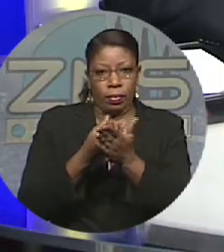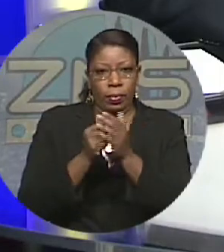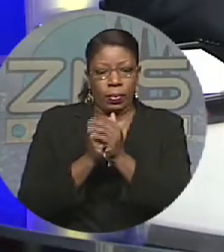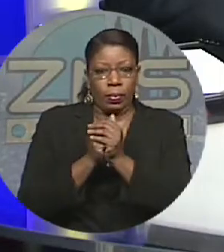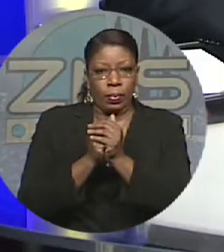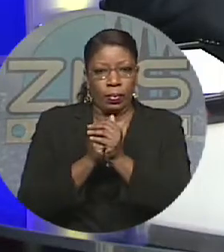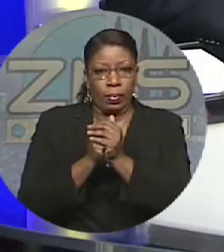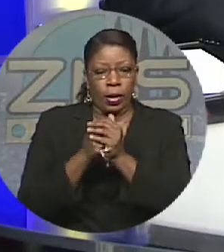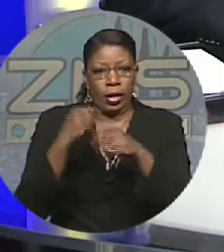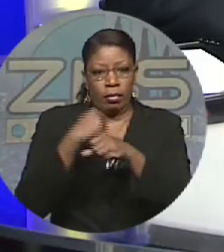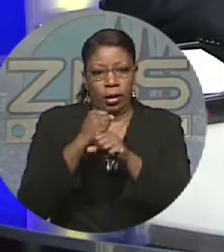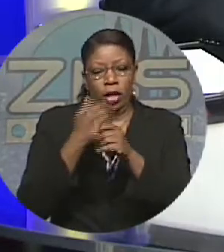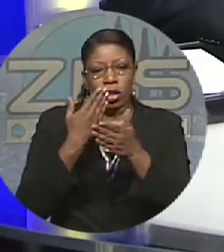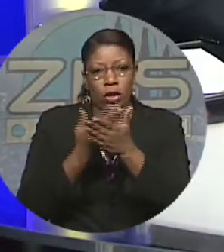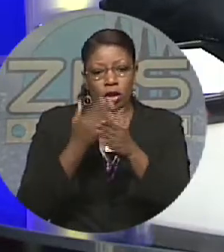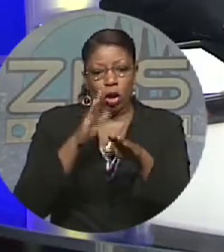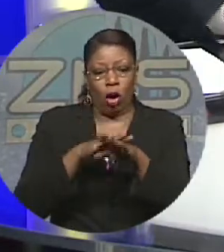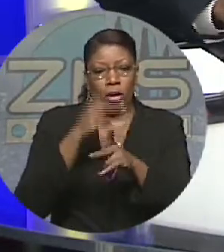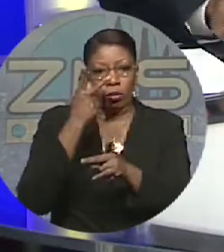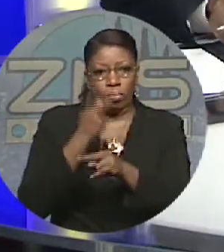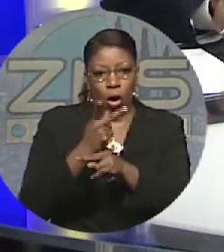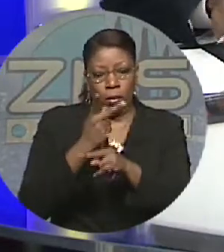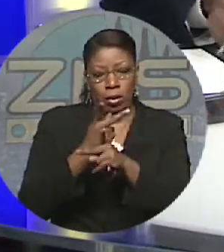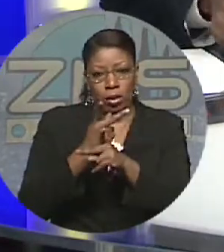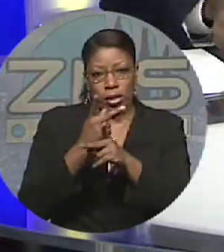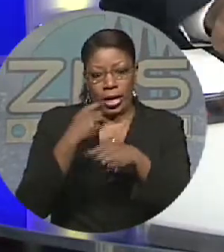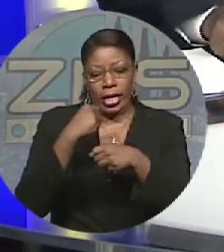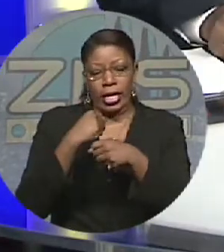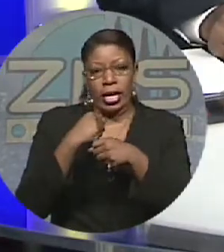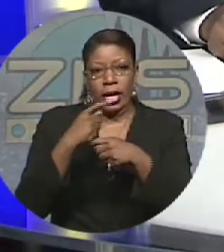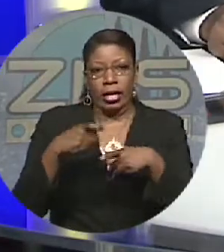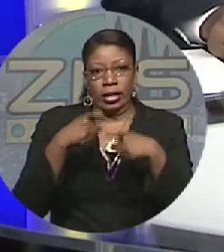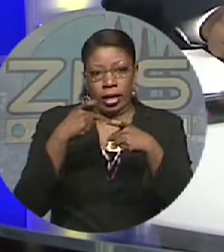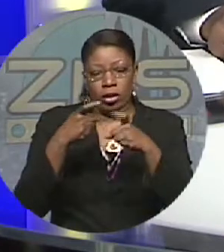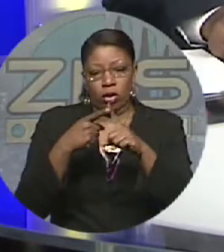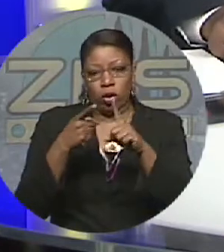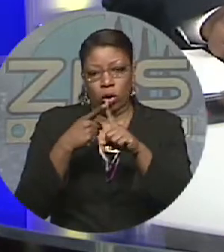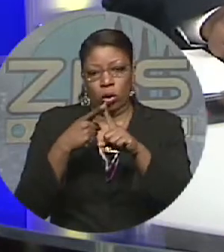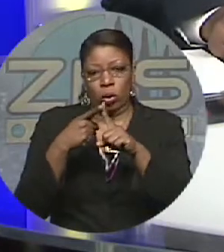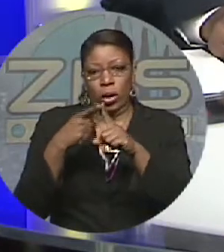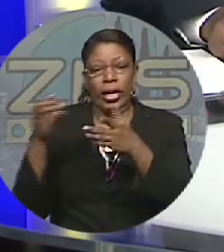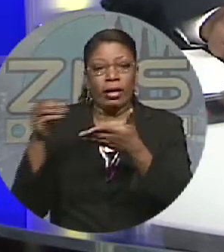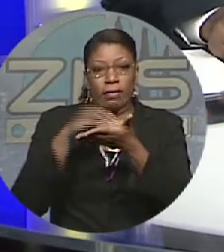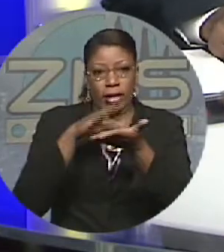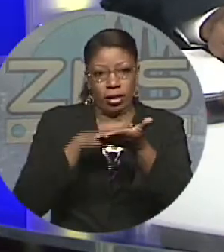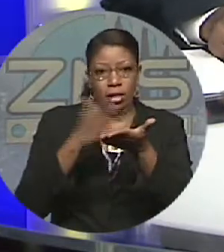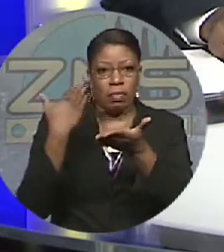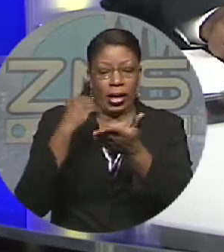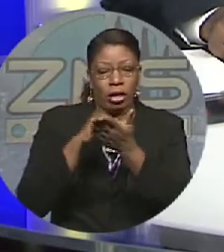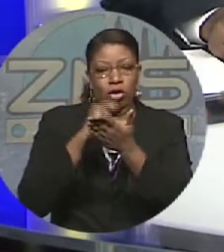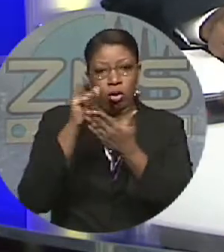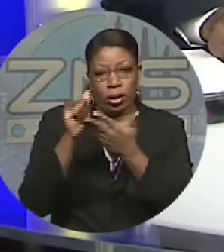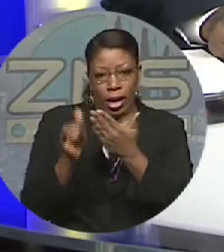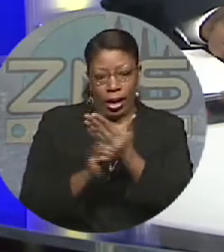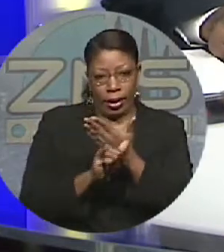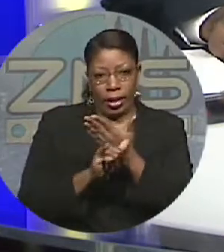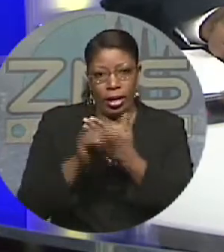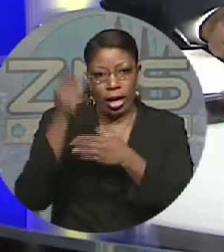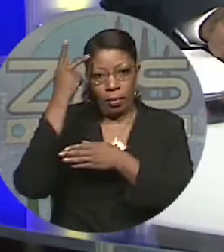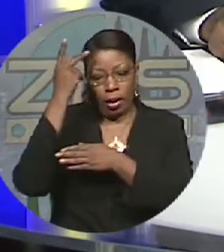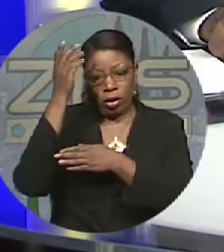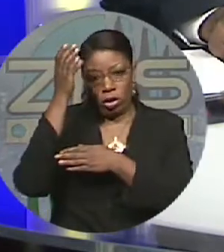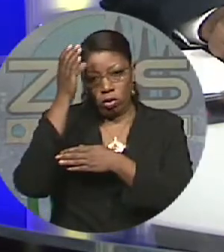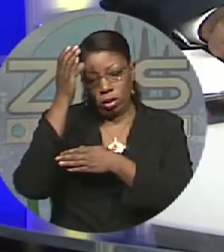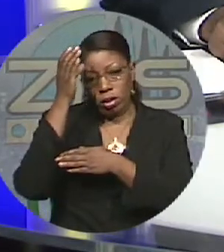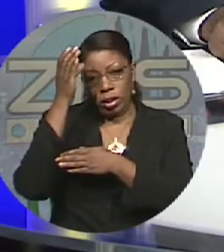BAMSI, making good on a promise he made to investors during a trip to New York back in July. Well, Prime Minister the Right Honorable Perry Christie visited